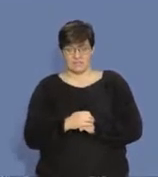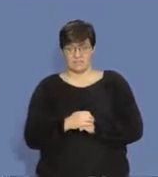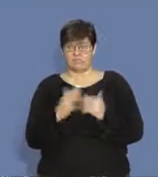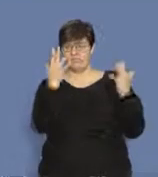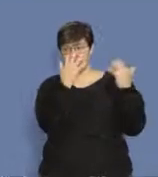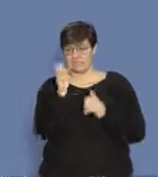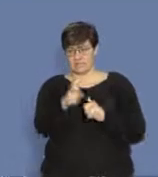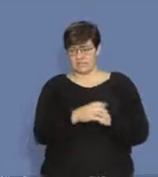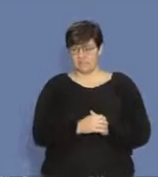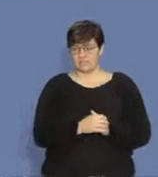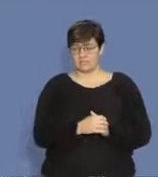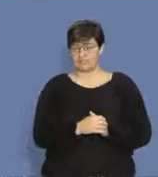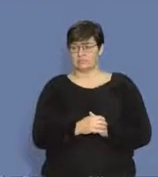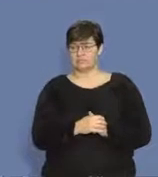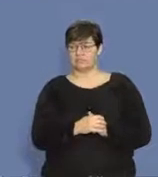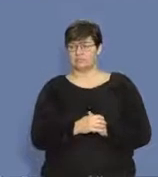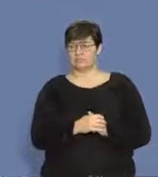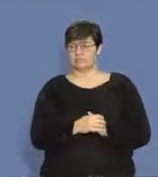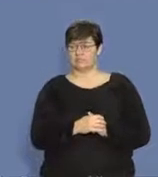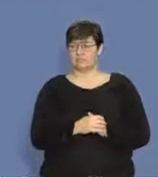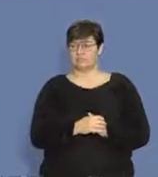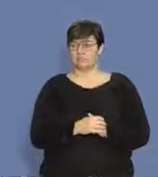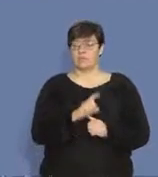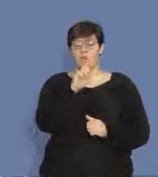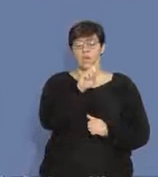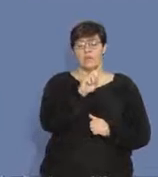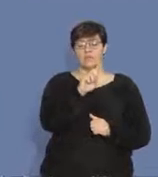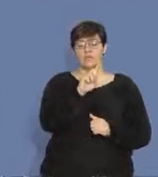there. Let's take the 143,750